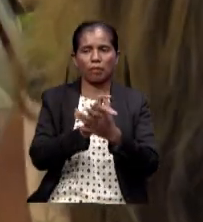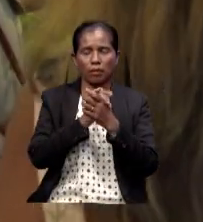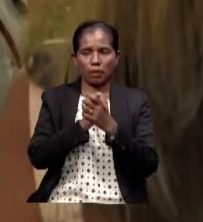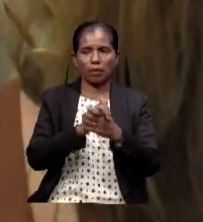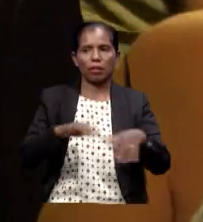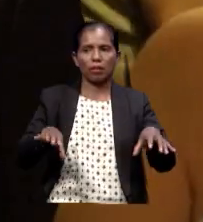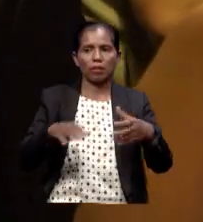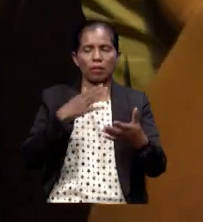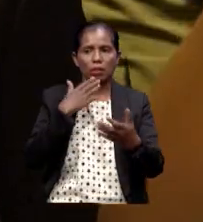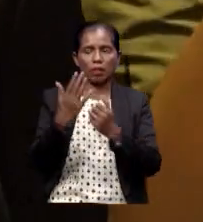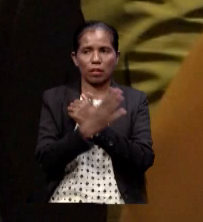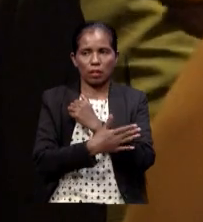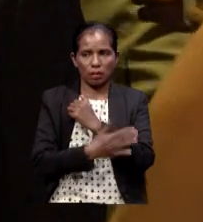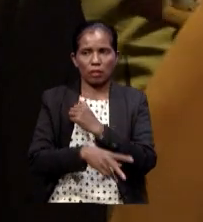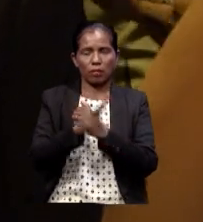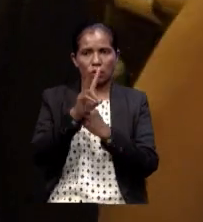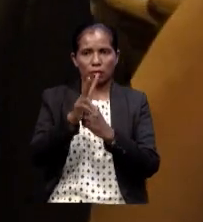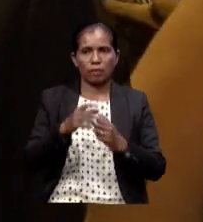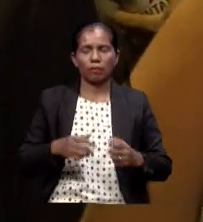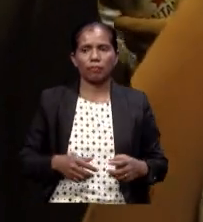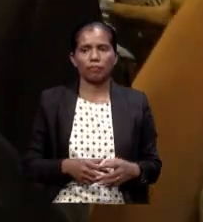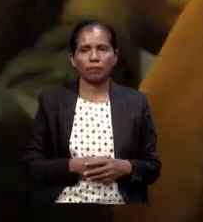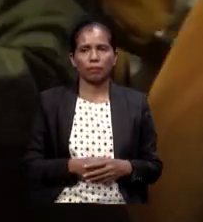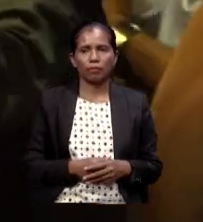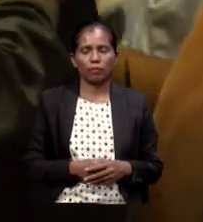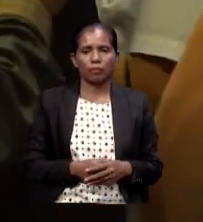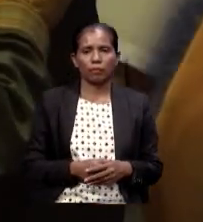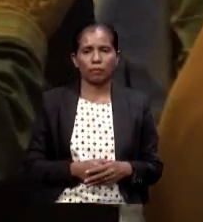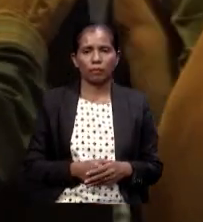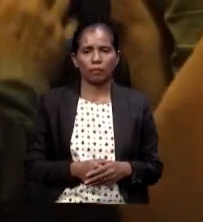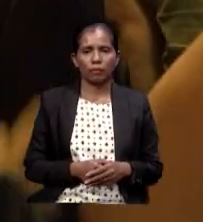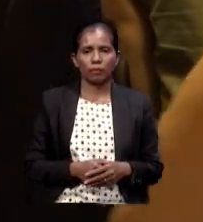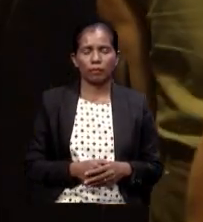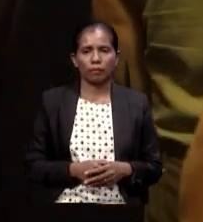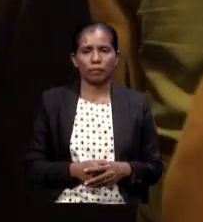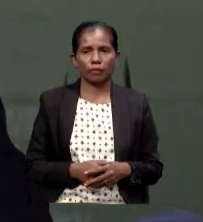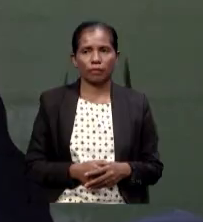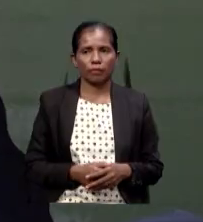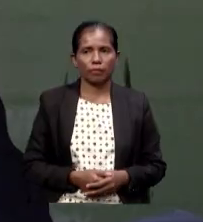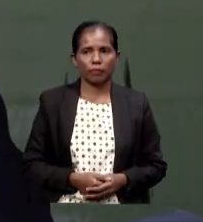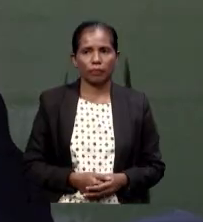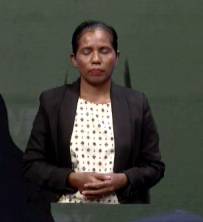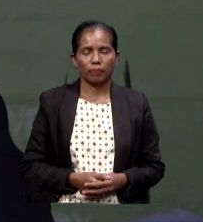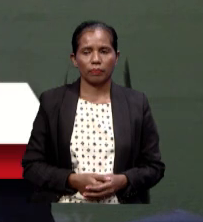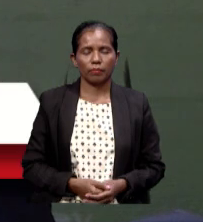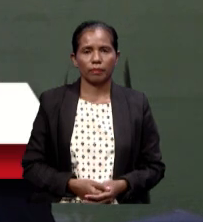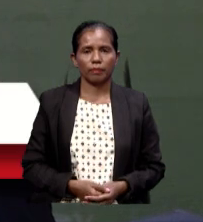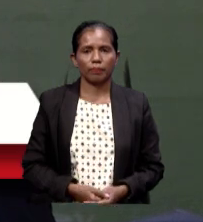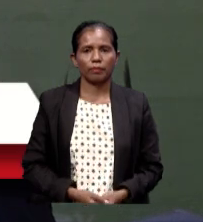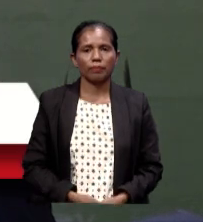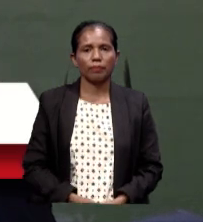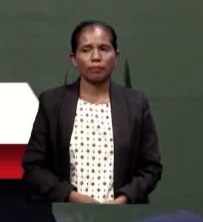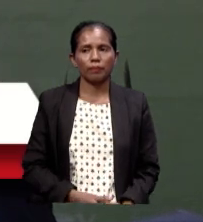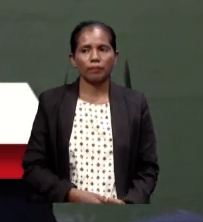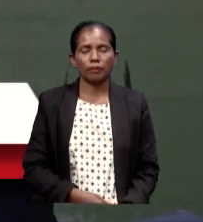relação bilateral entre nação ruané. Timor-Leste realizes its fullest ambitions. Our support is for the